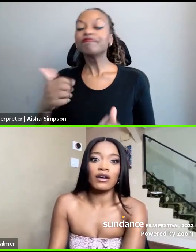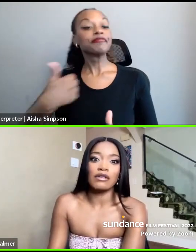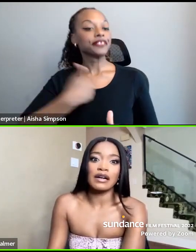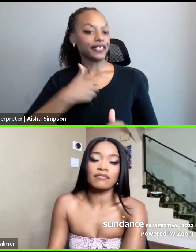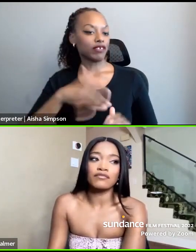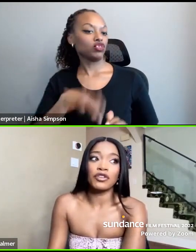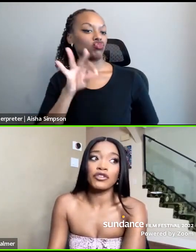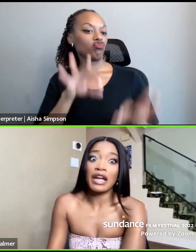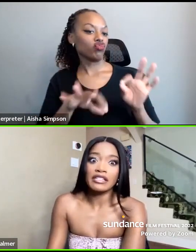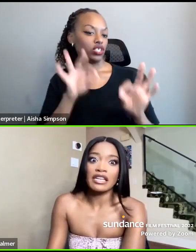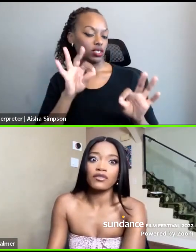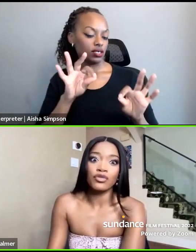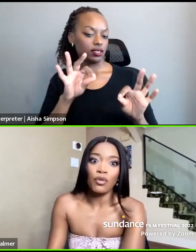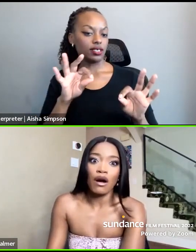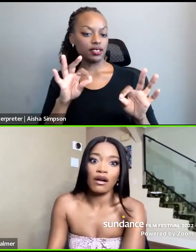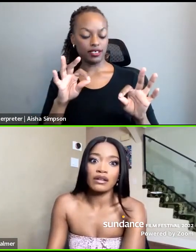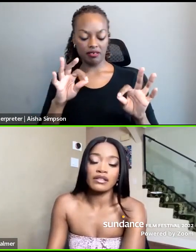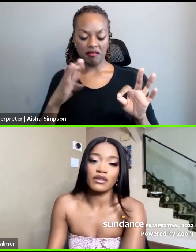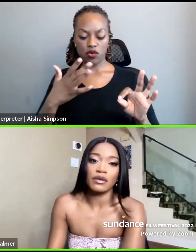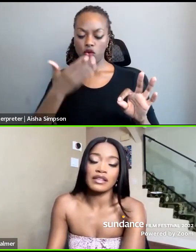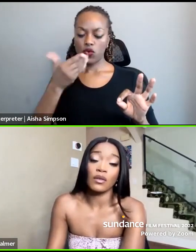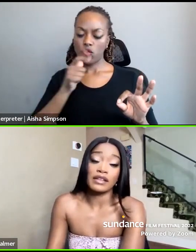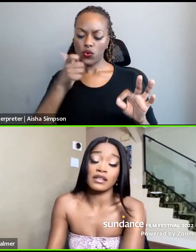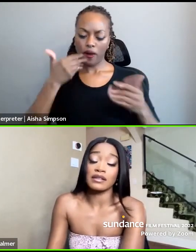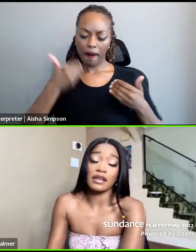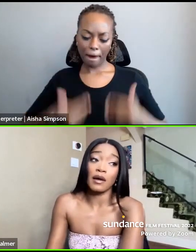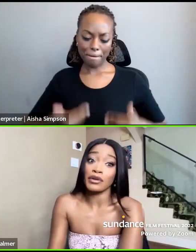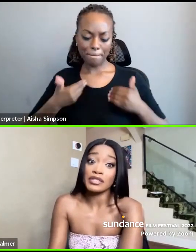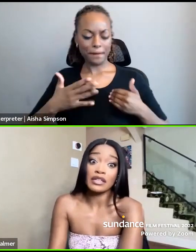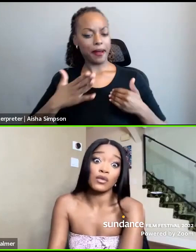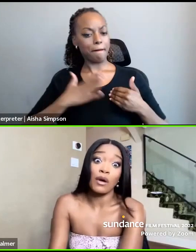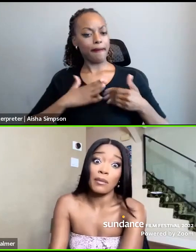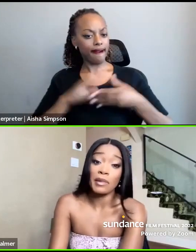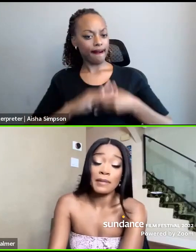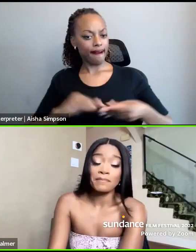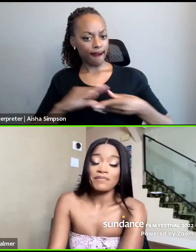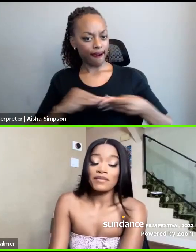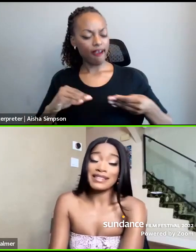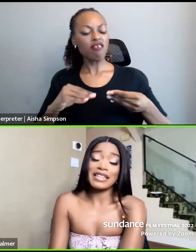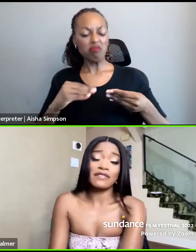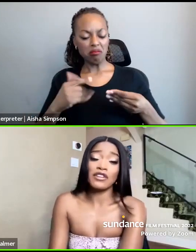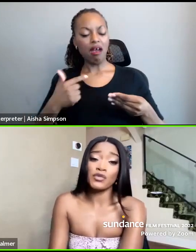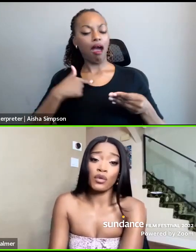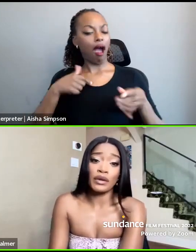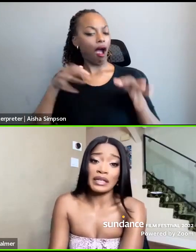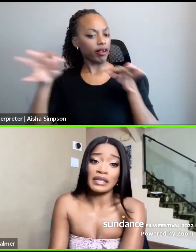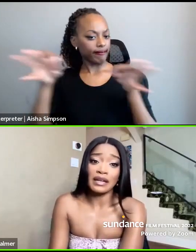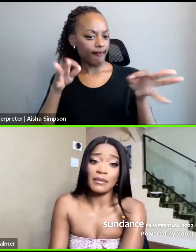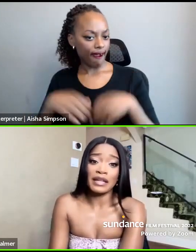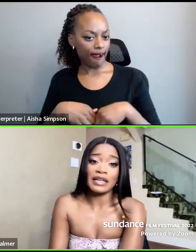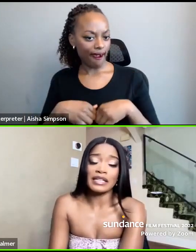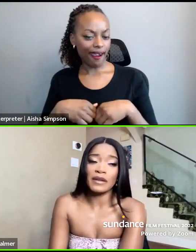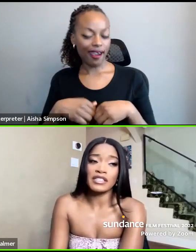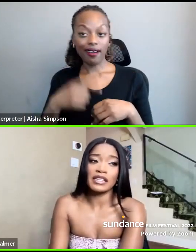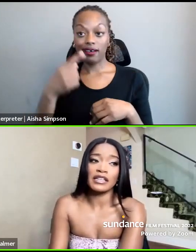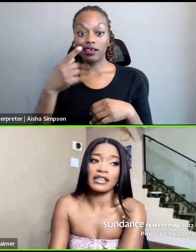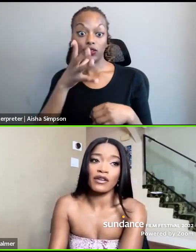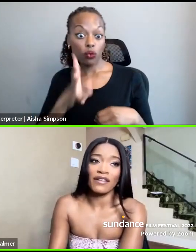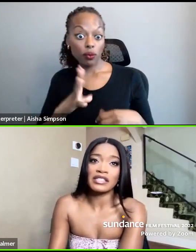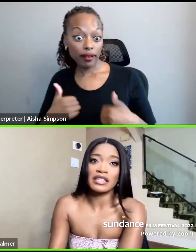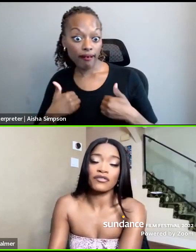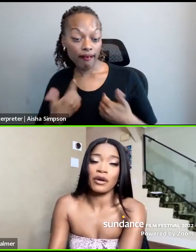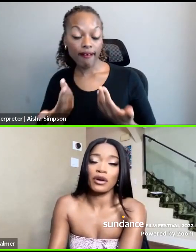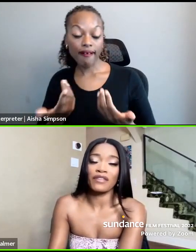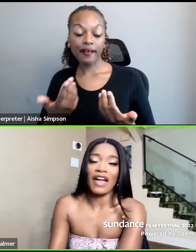redefining, your narrative, who you are, as a young person, as a woman, as an individual, really. And I think